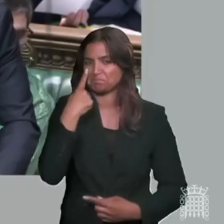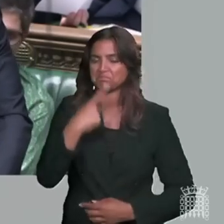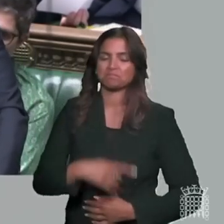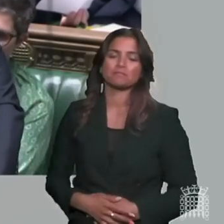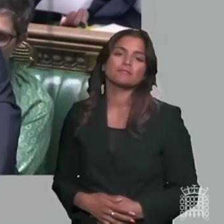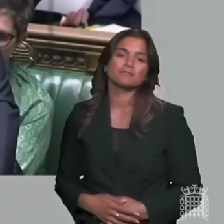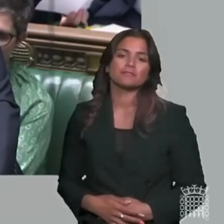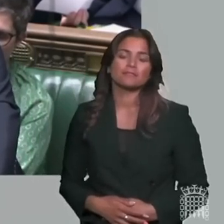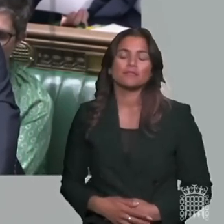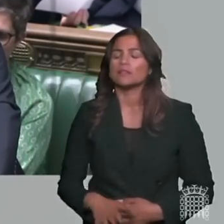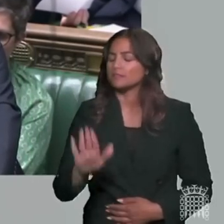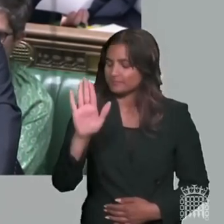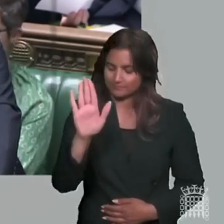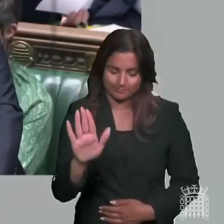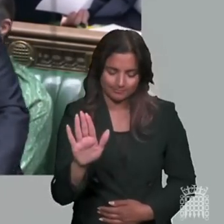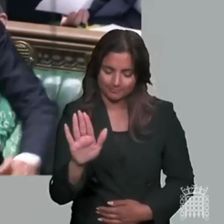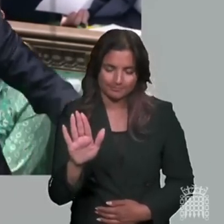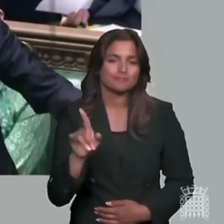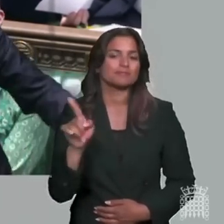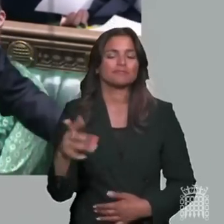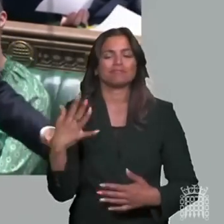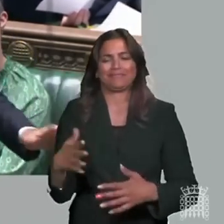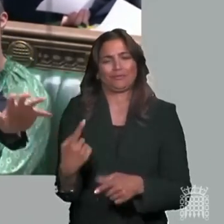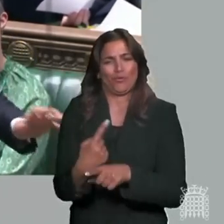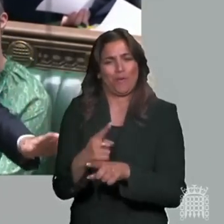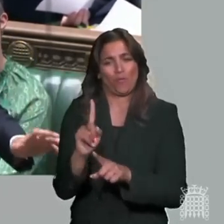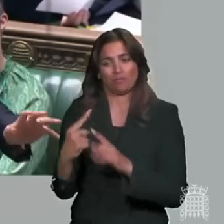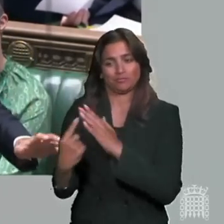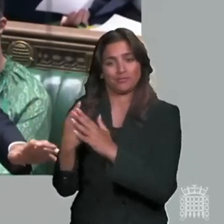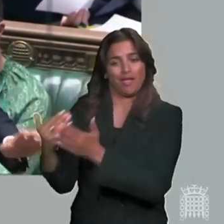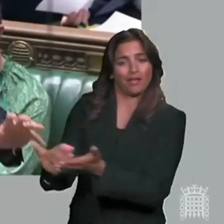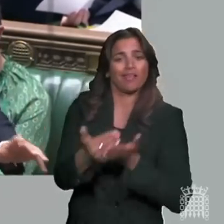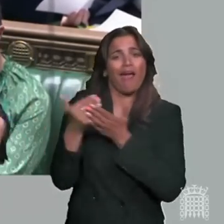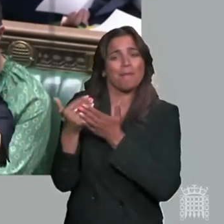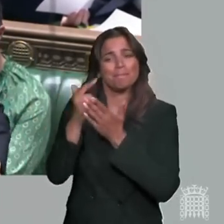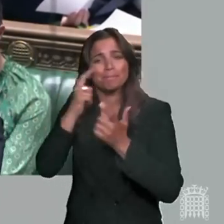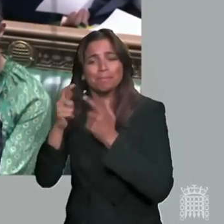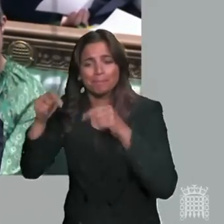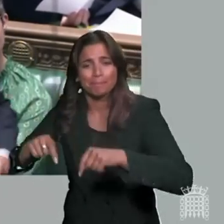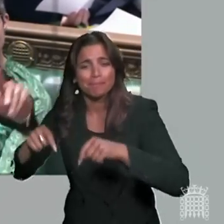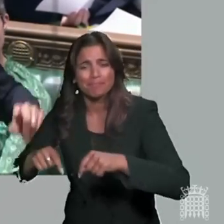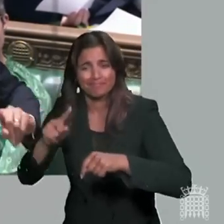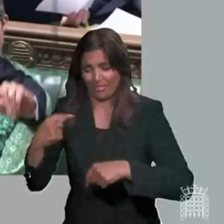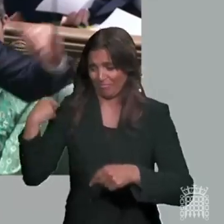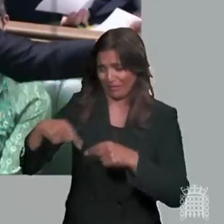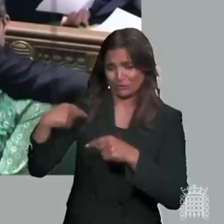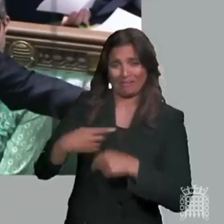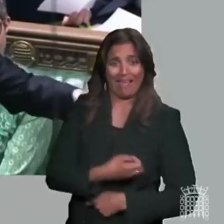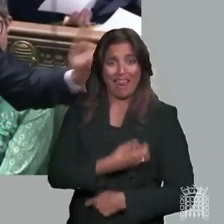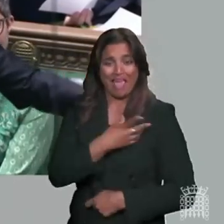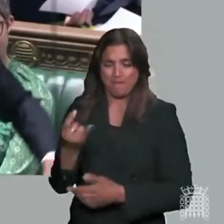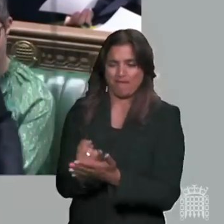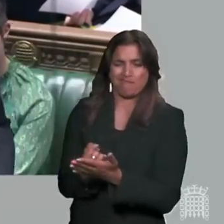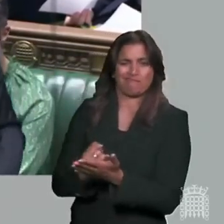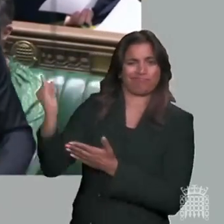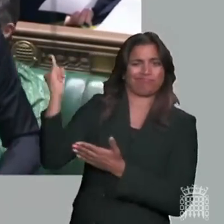Mr. Speaker, he talked about asylum just this week. It was the Labour Party that voted against plans